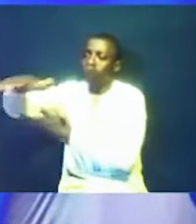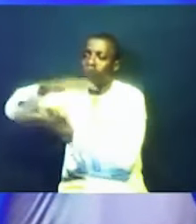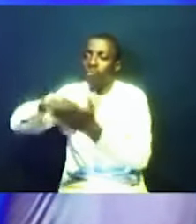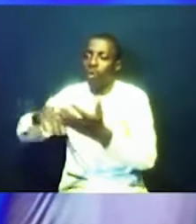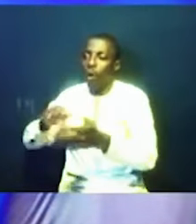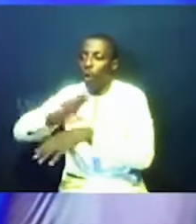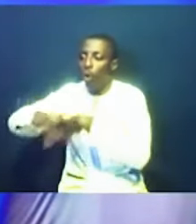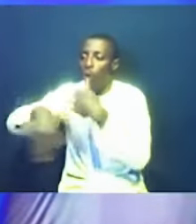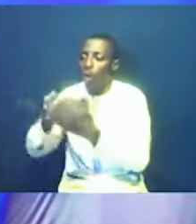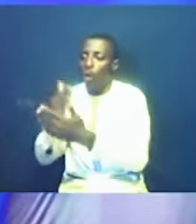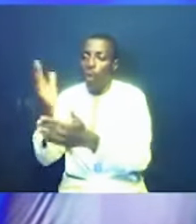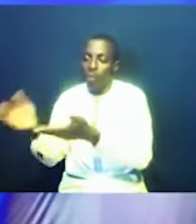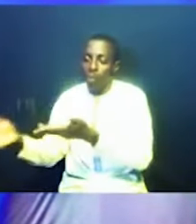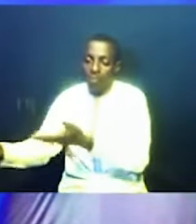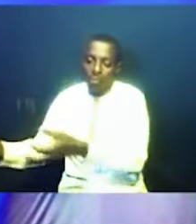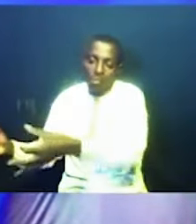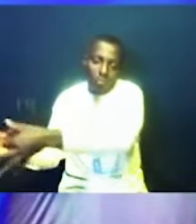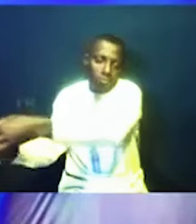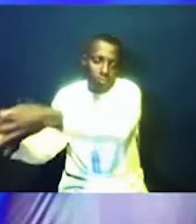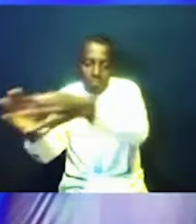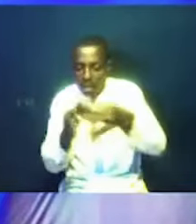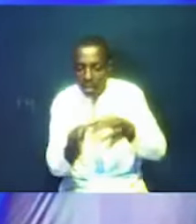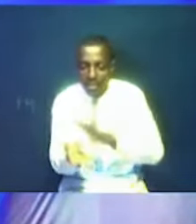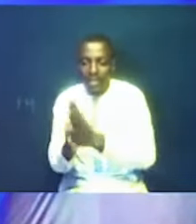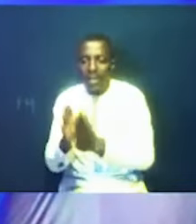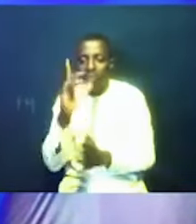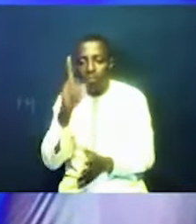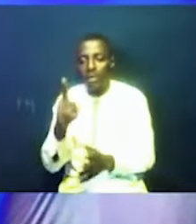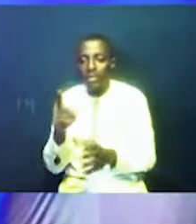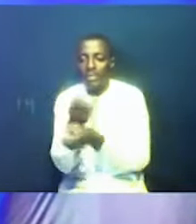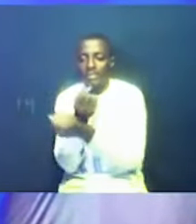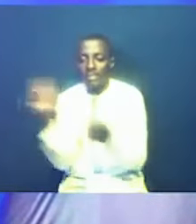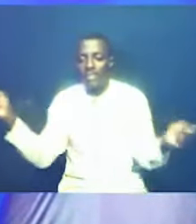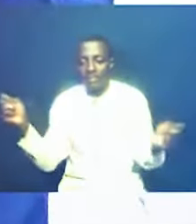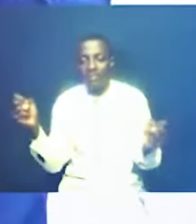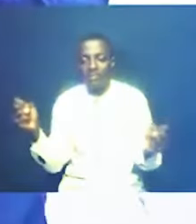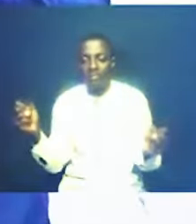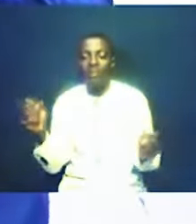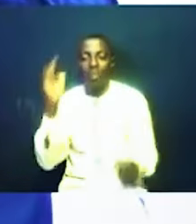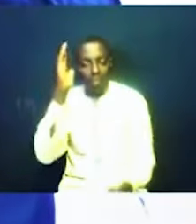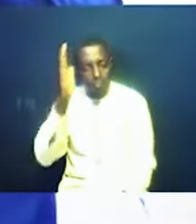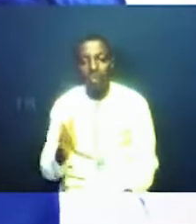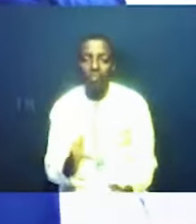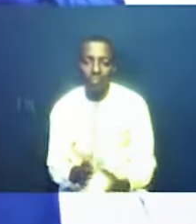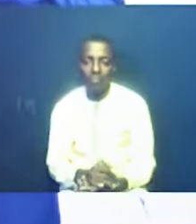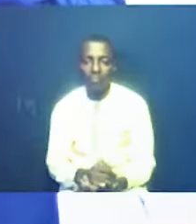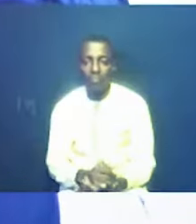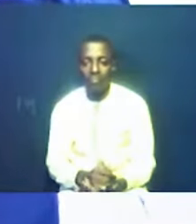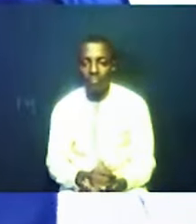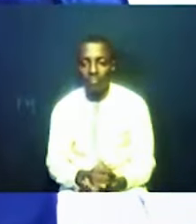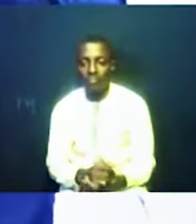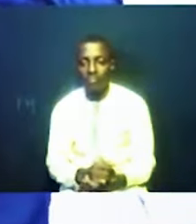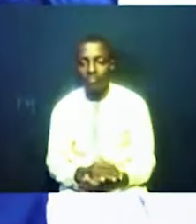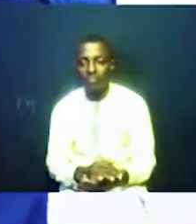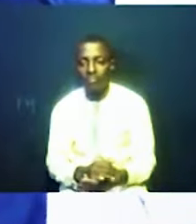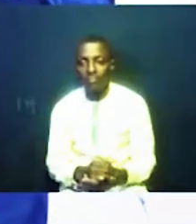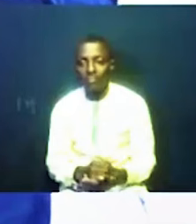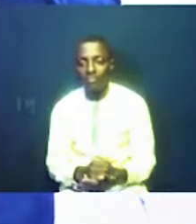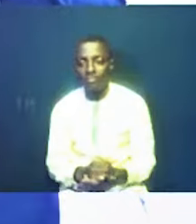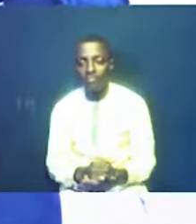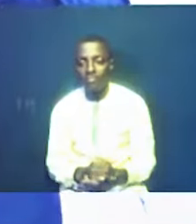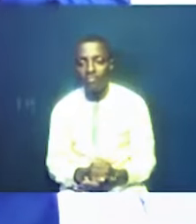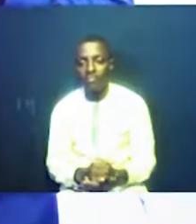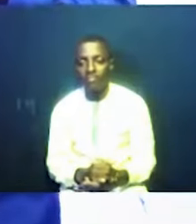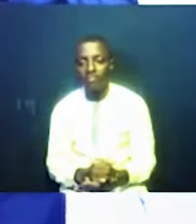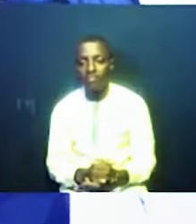and make them one. Na ye die emfri onwara itrim no kai na mmom se emfri onwara itrim no kai